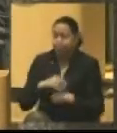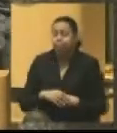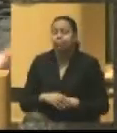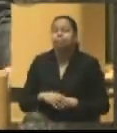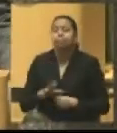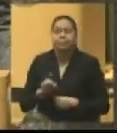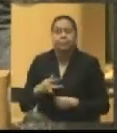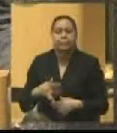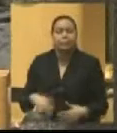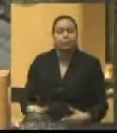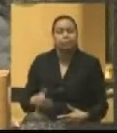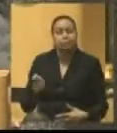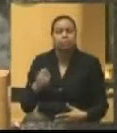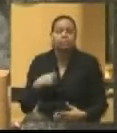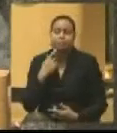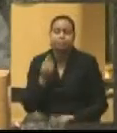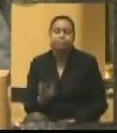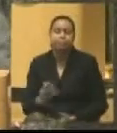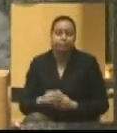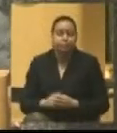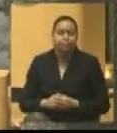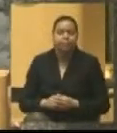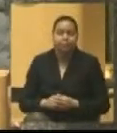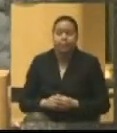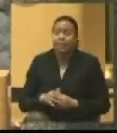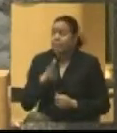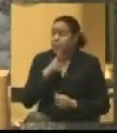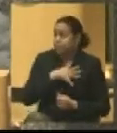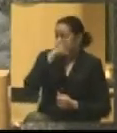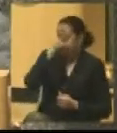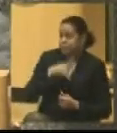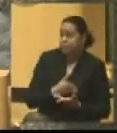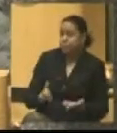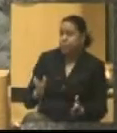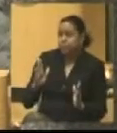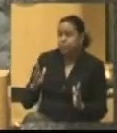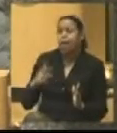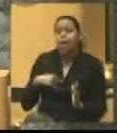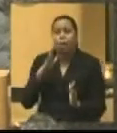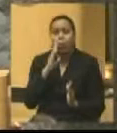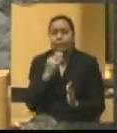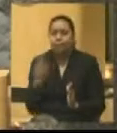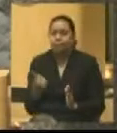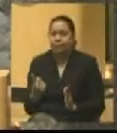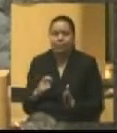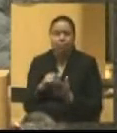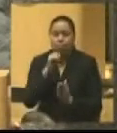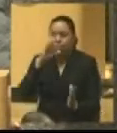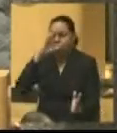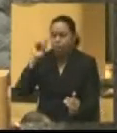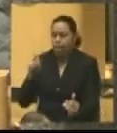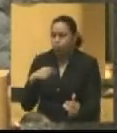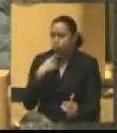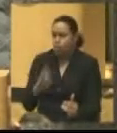nervous, uneasy manner, he made the announcement. Men and women, hear me. I am about to tell you something I never expected to be